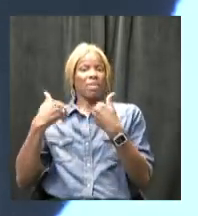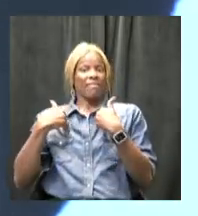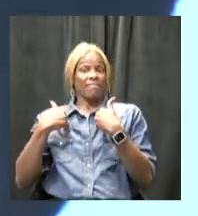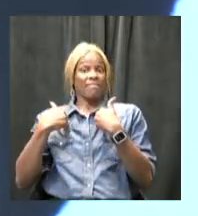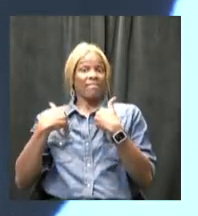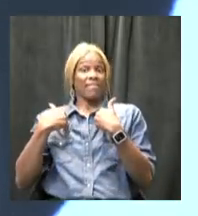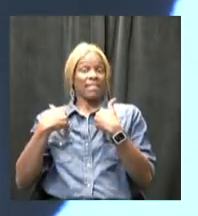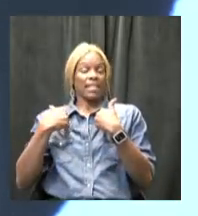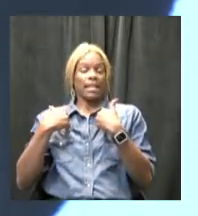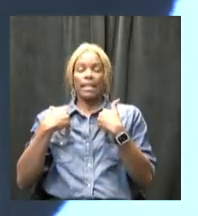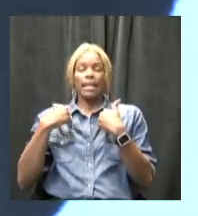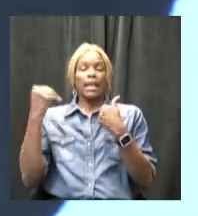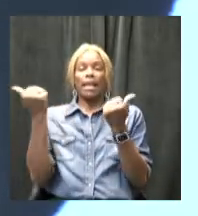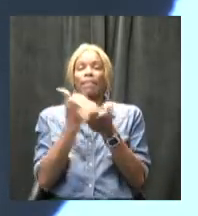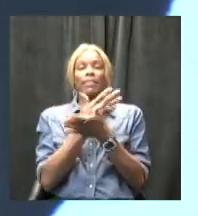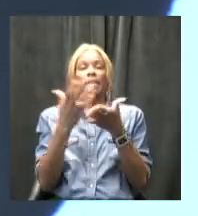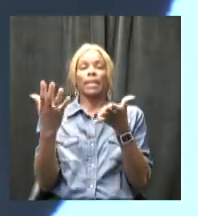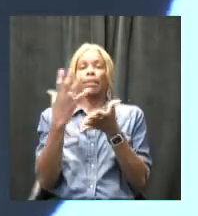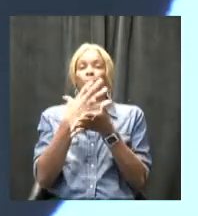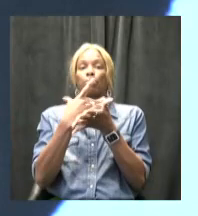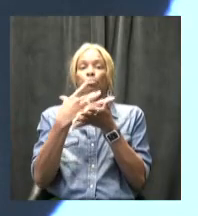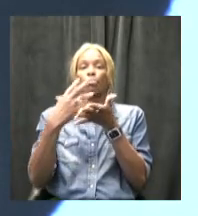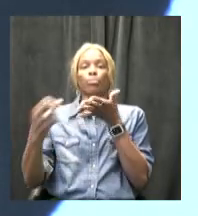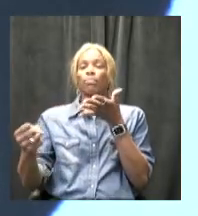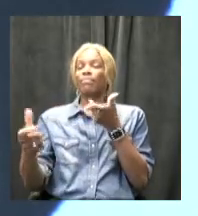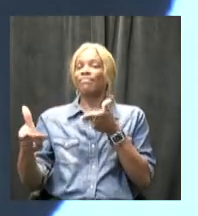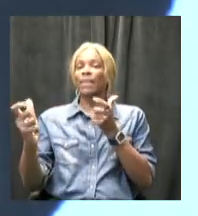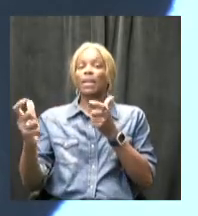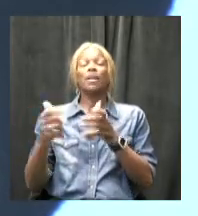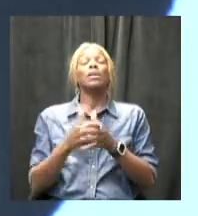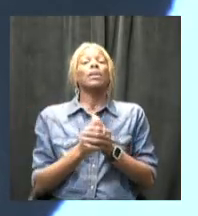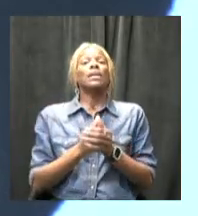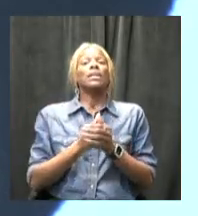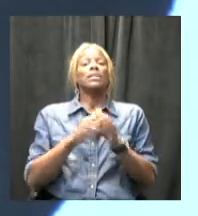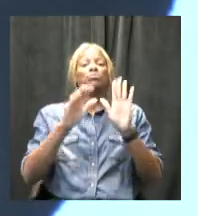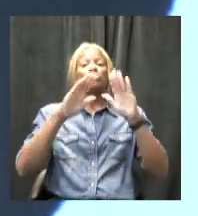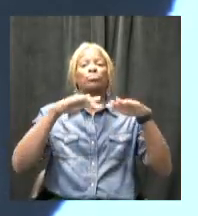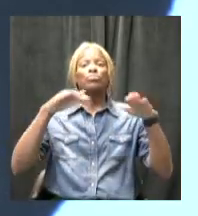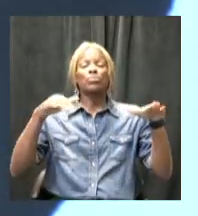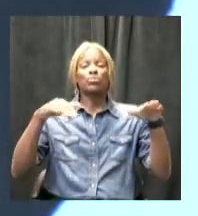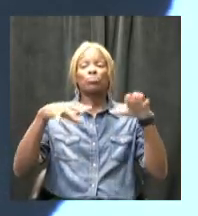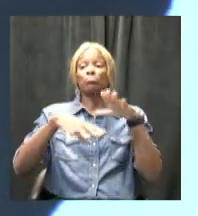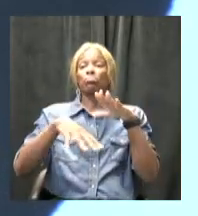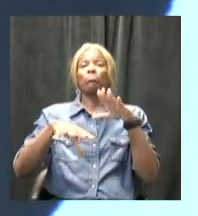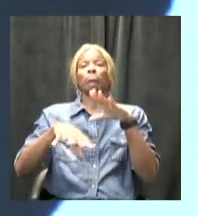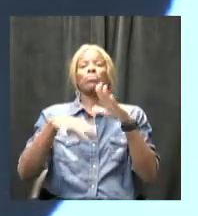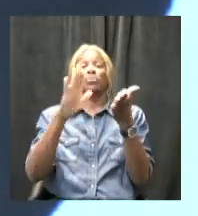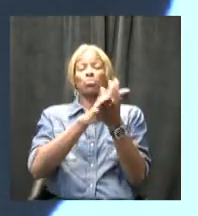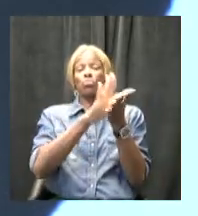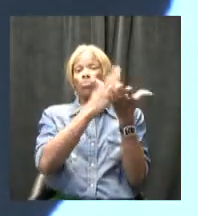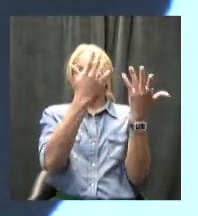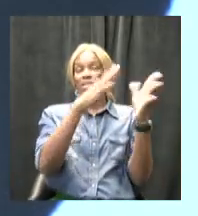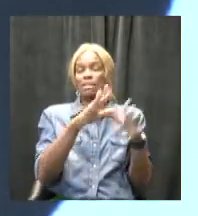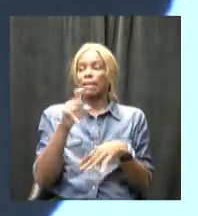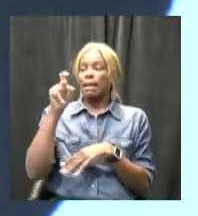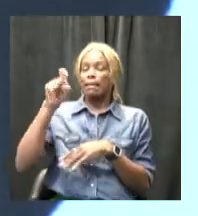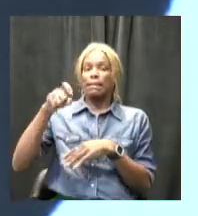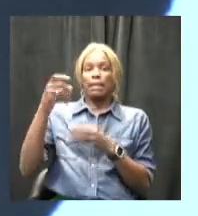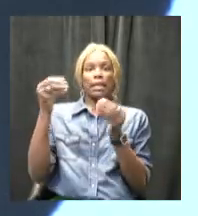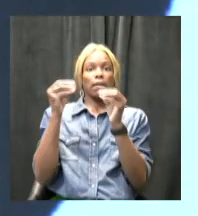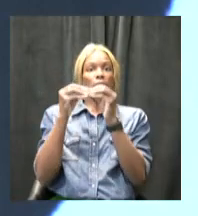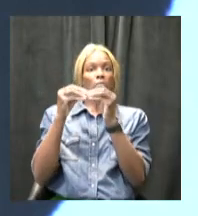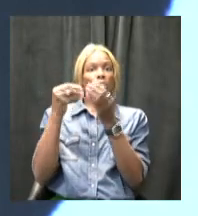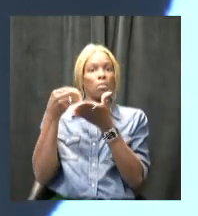by so many extra expenses. The kids get out of school and they need more money. It seems like you catch it on